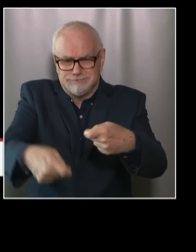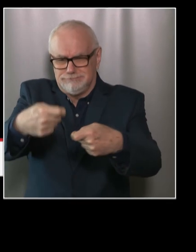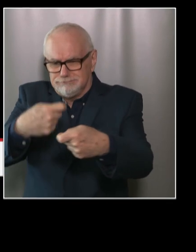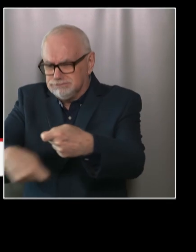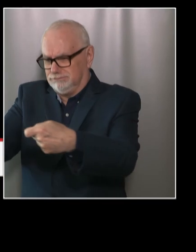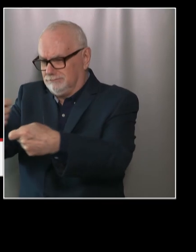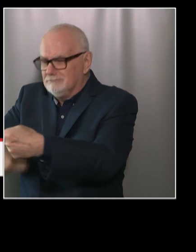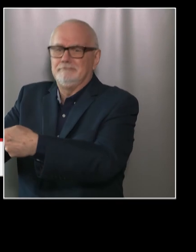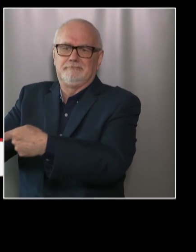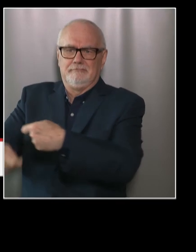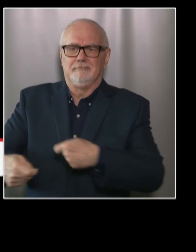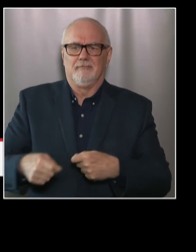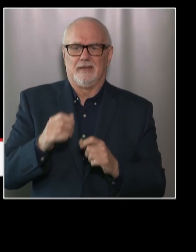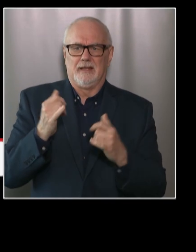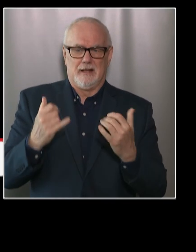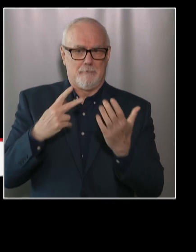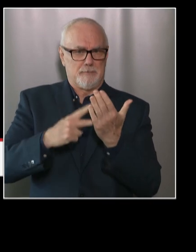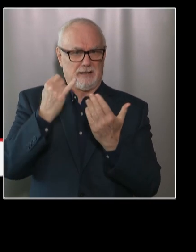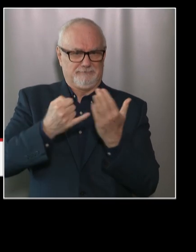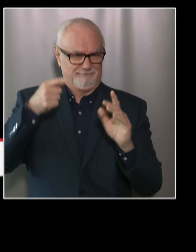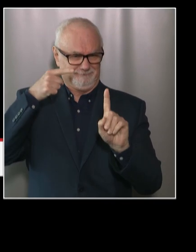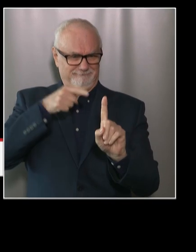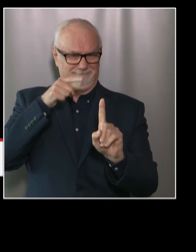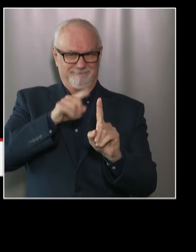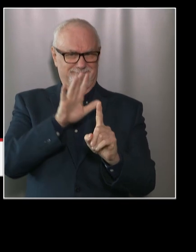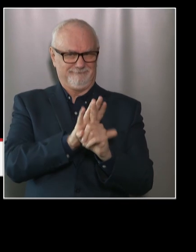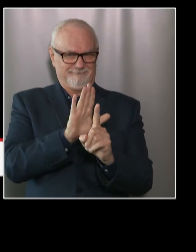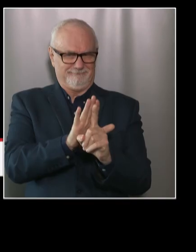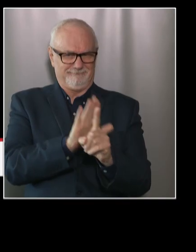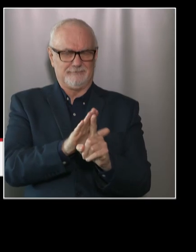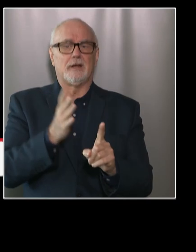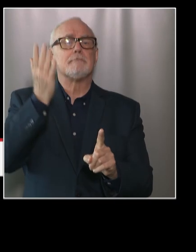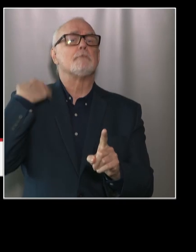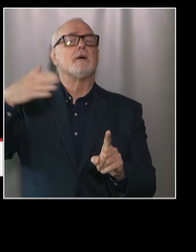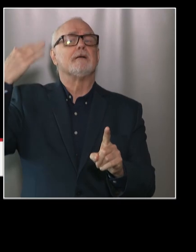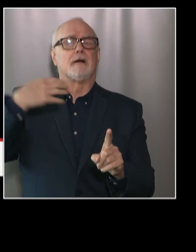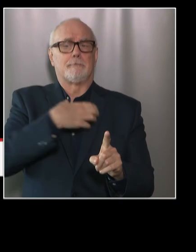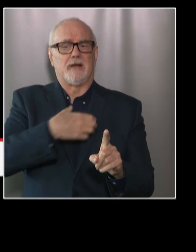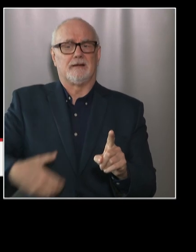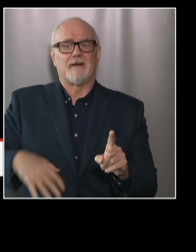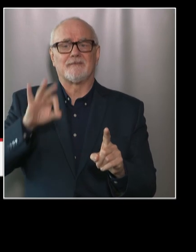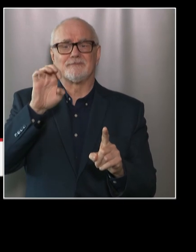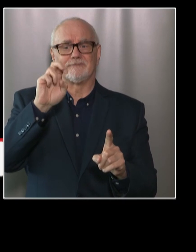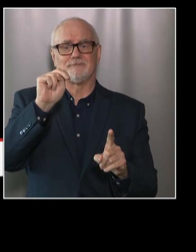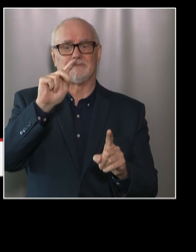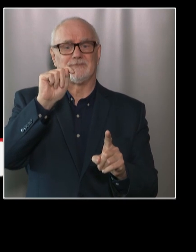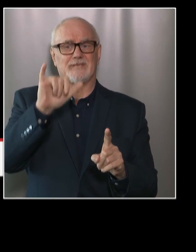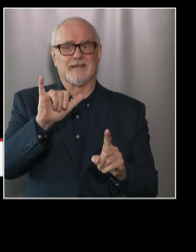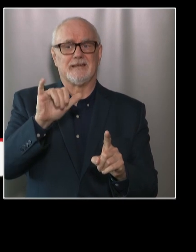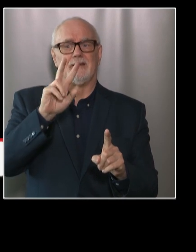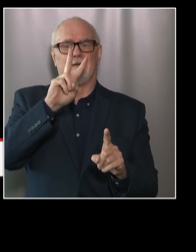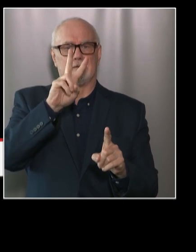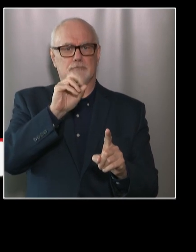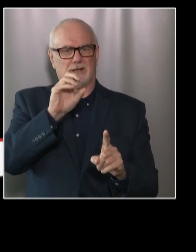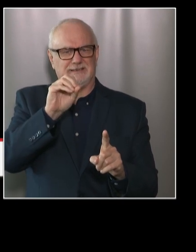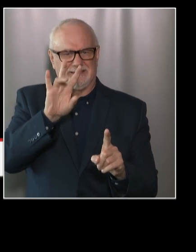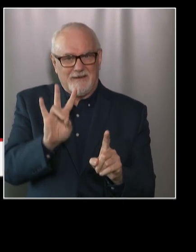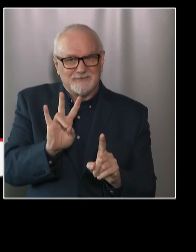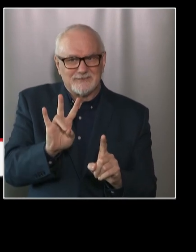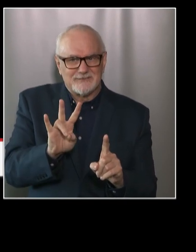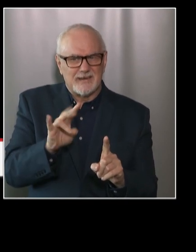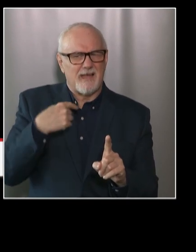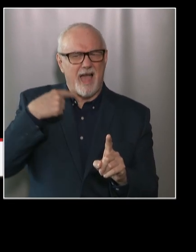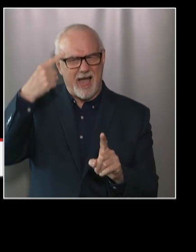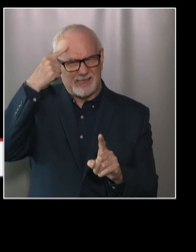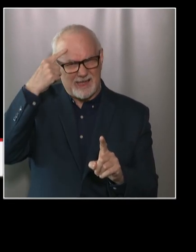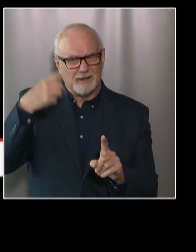This project dates back to the Fenty administration in 2007. Bua and I were probably both working in DMPED at that